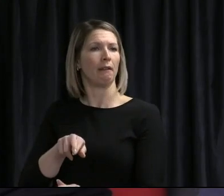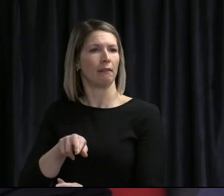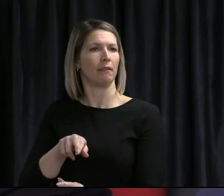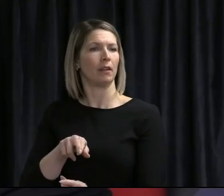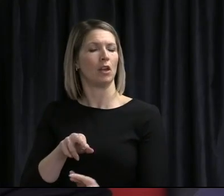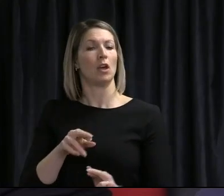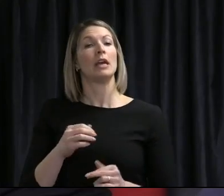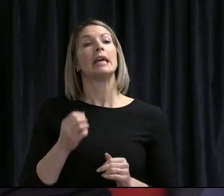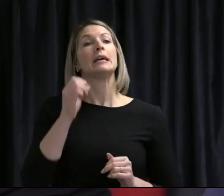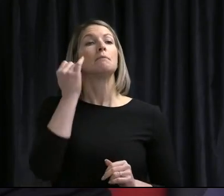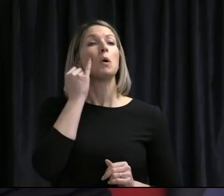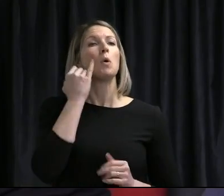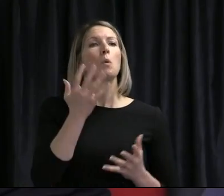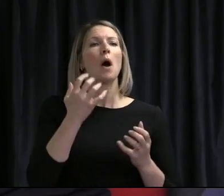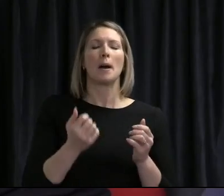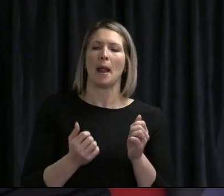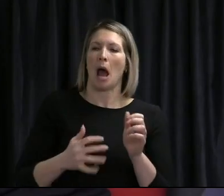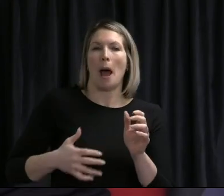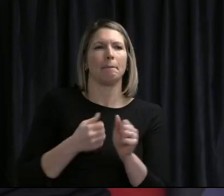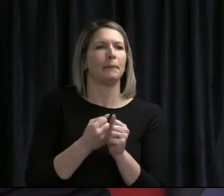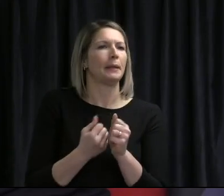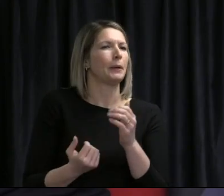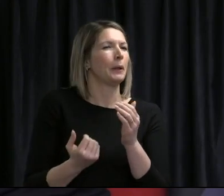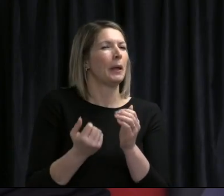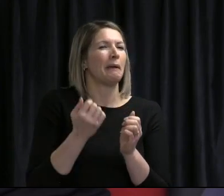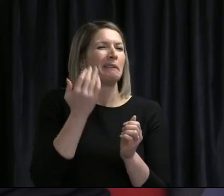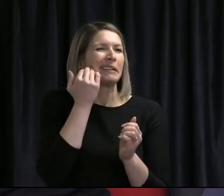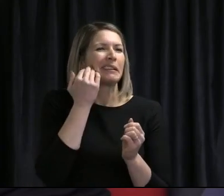I encourage you to visit the government website,